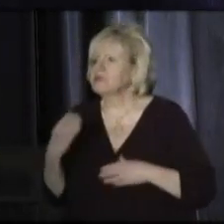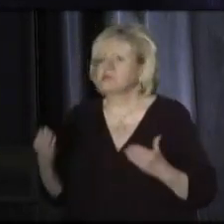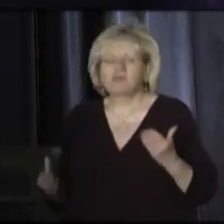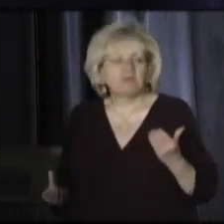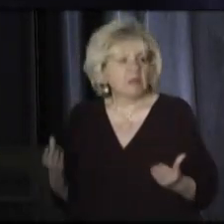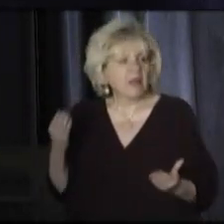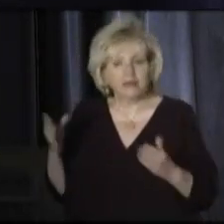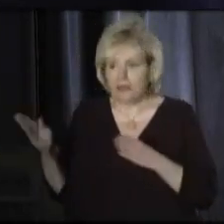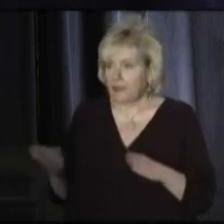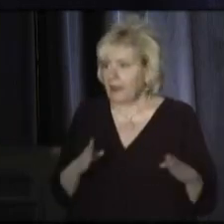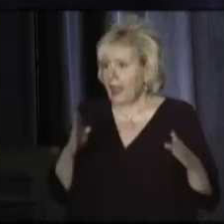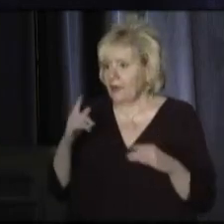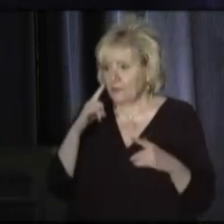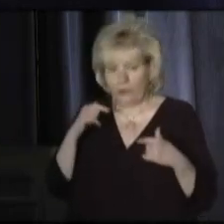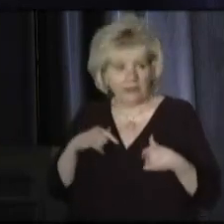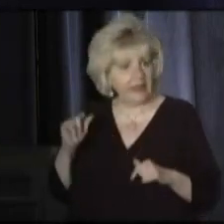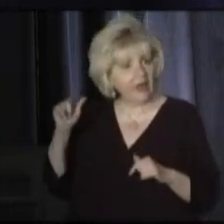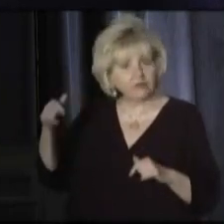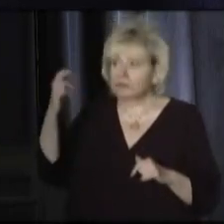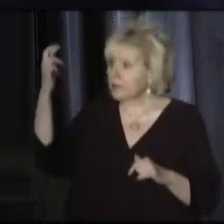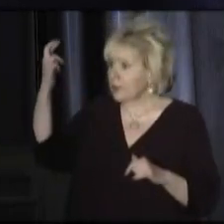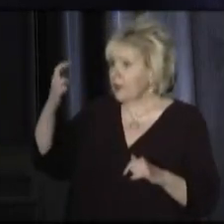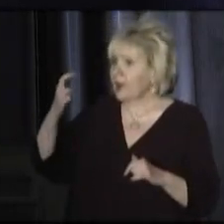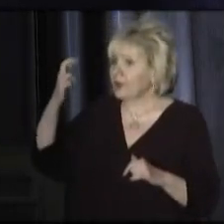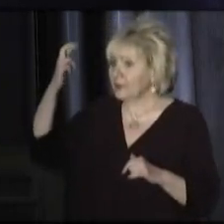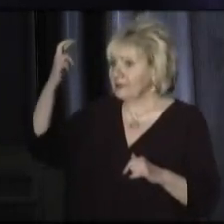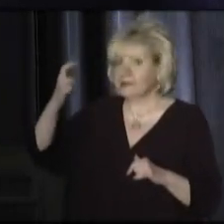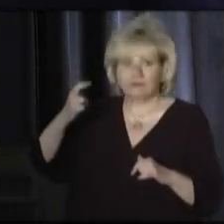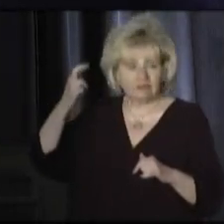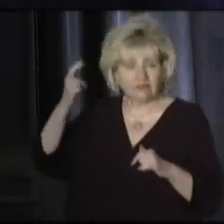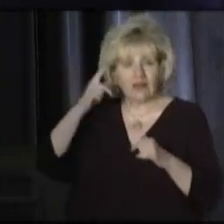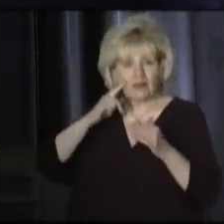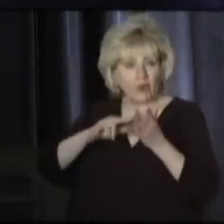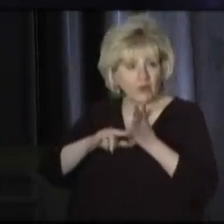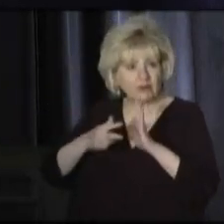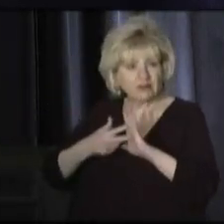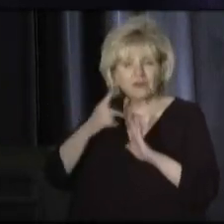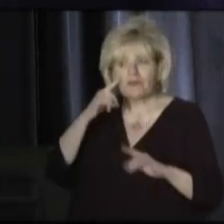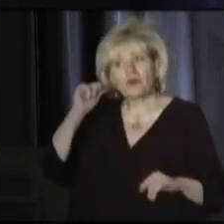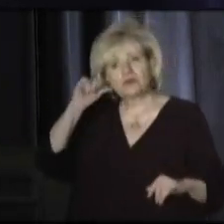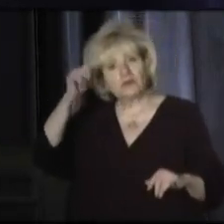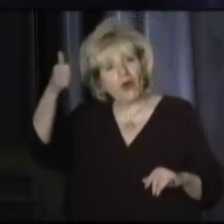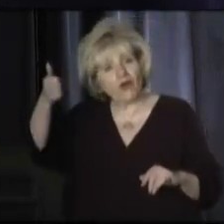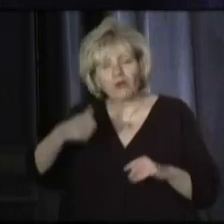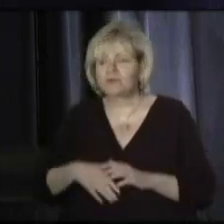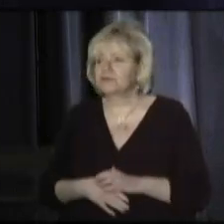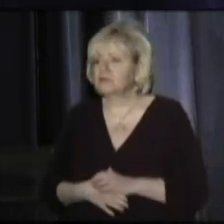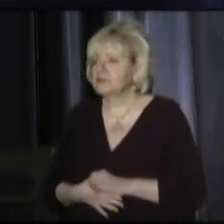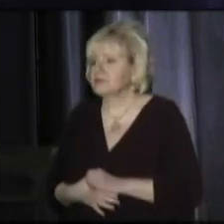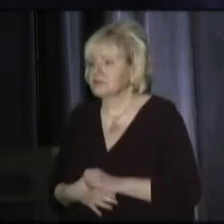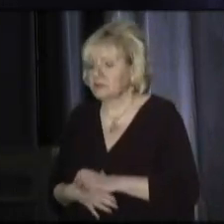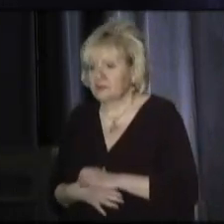lied, constantly, conveniently, writing as in my blood. I never responded to her